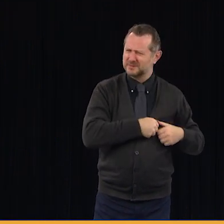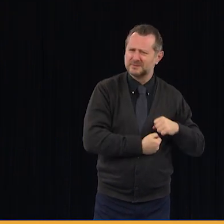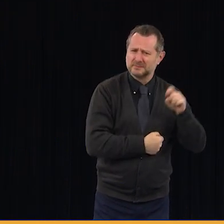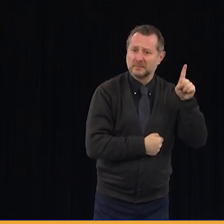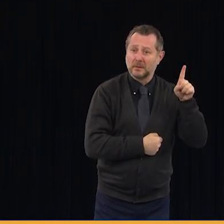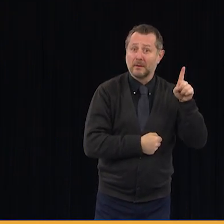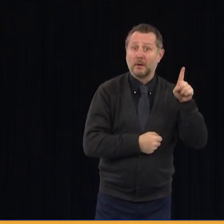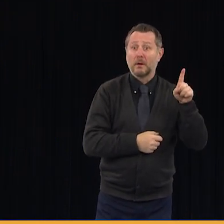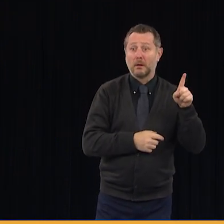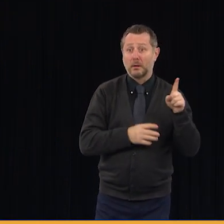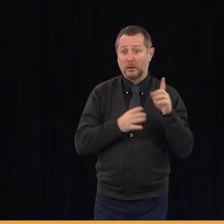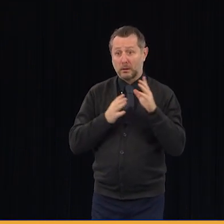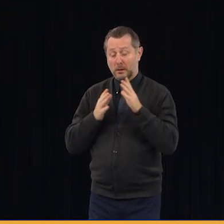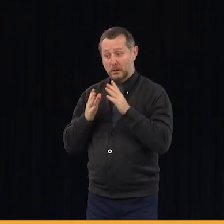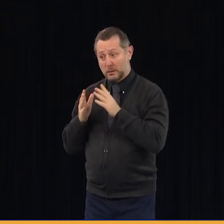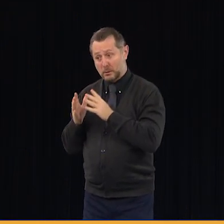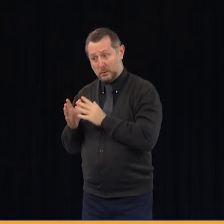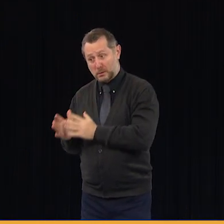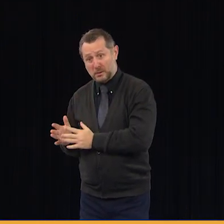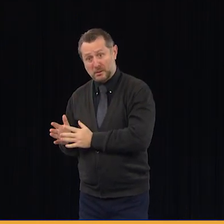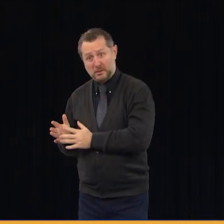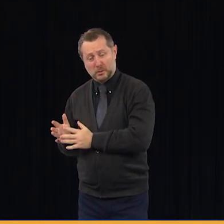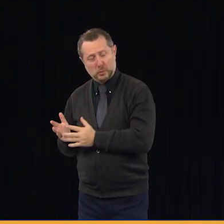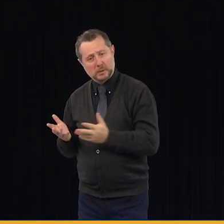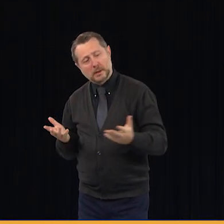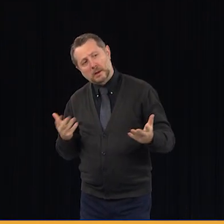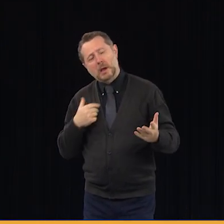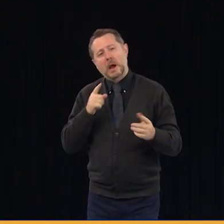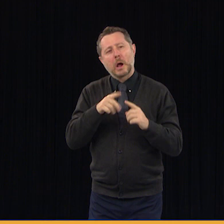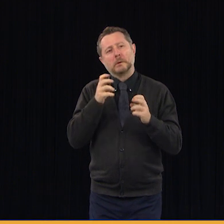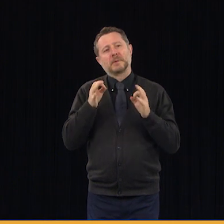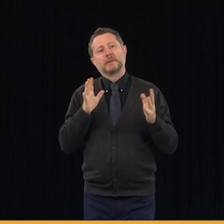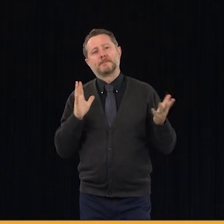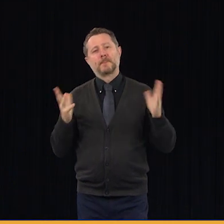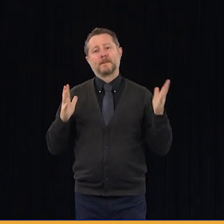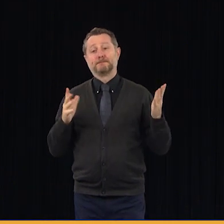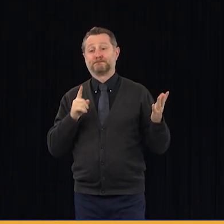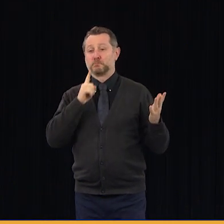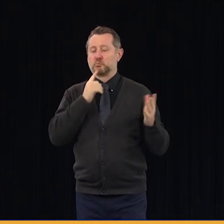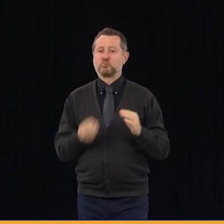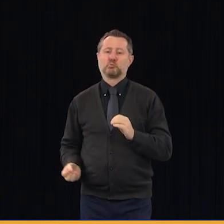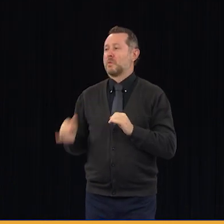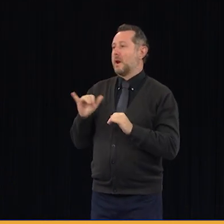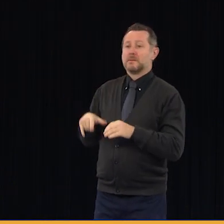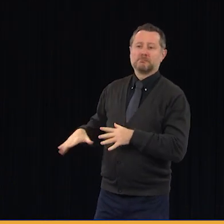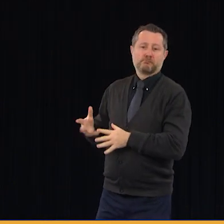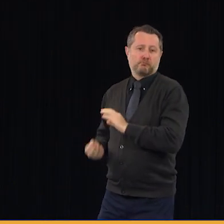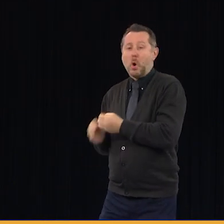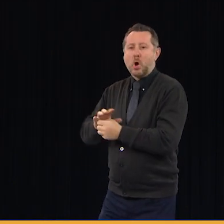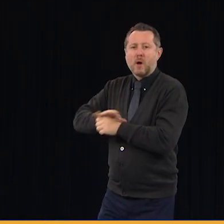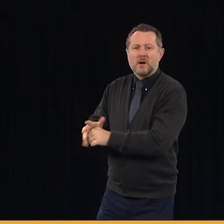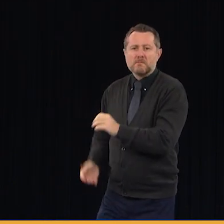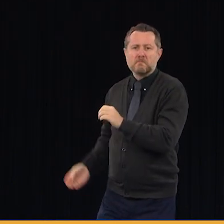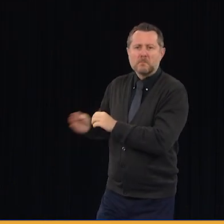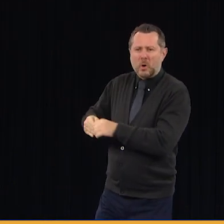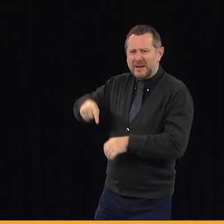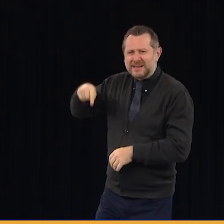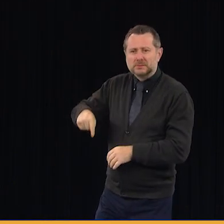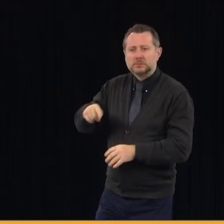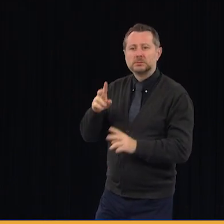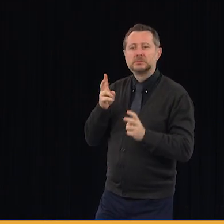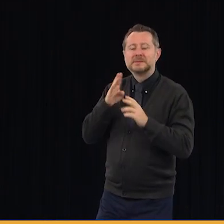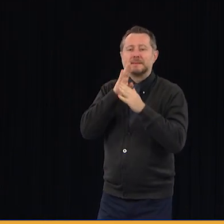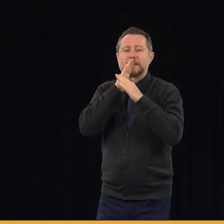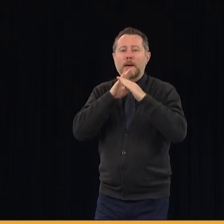in many ways, we lose so many more New Yorkers to this silent killer. There was